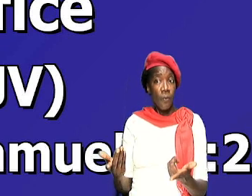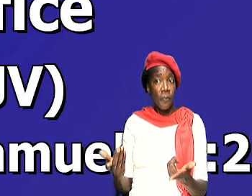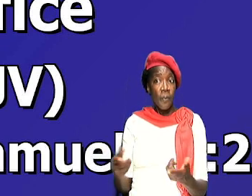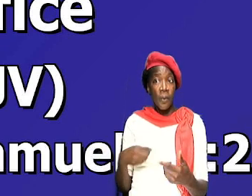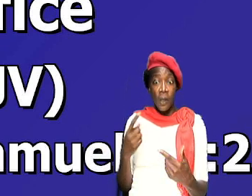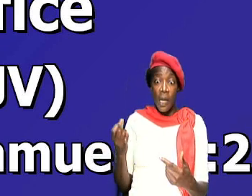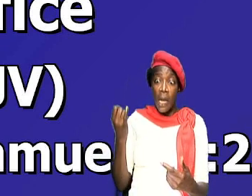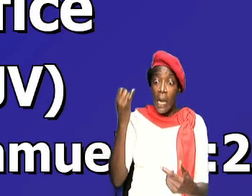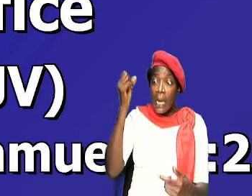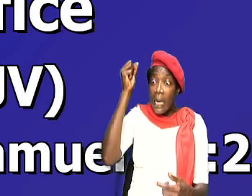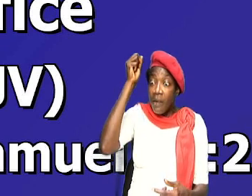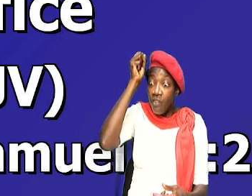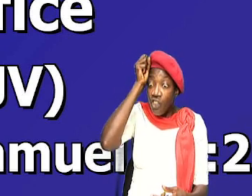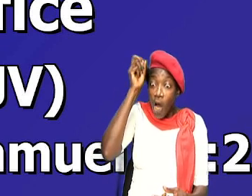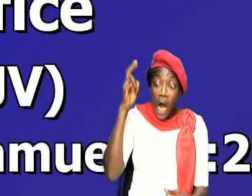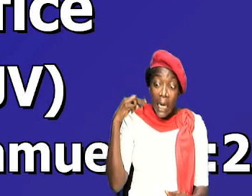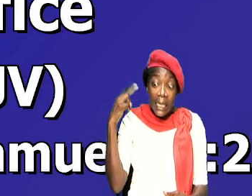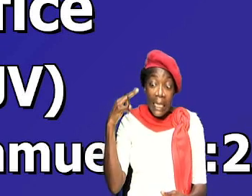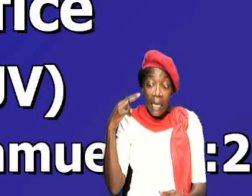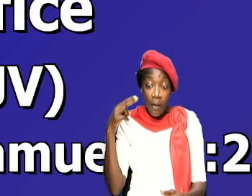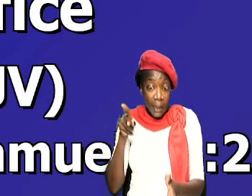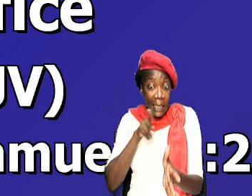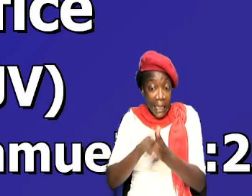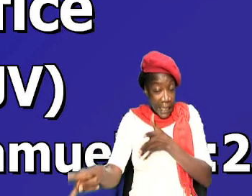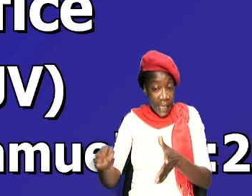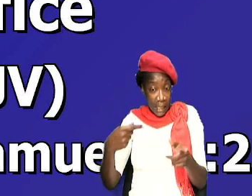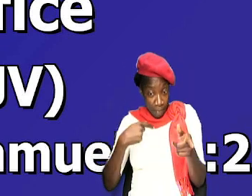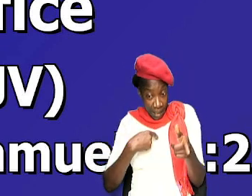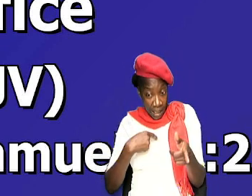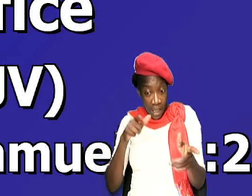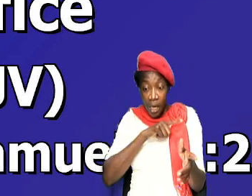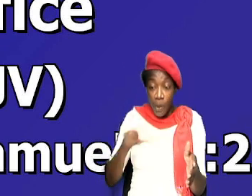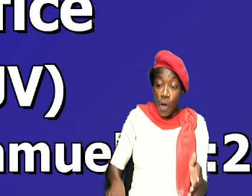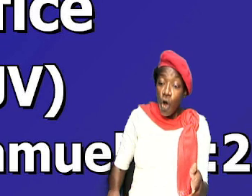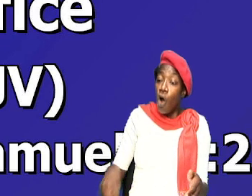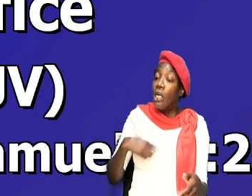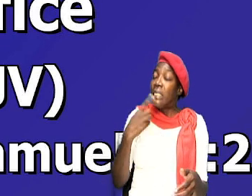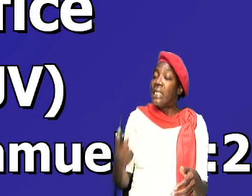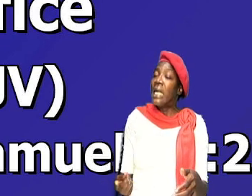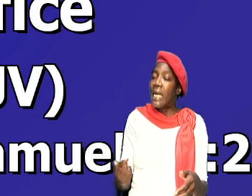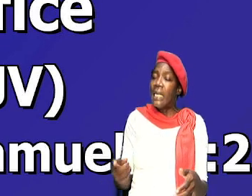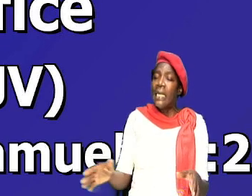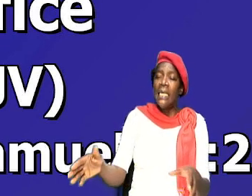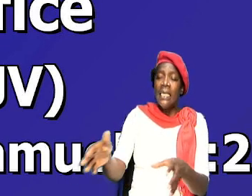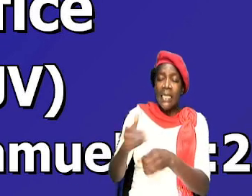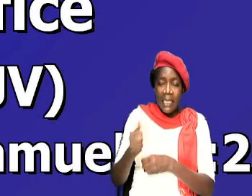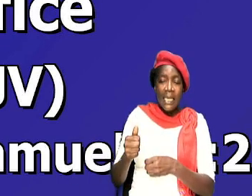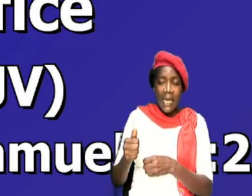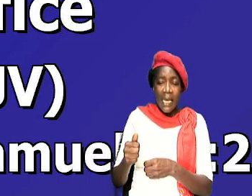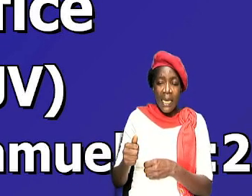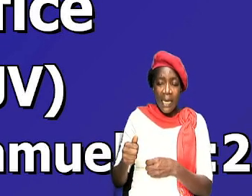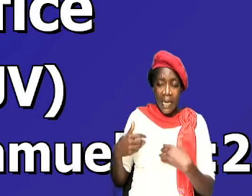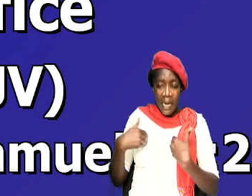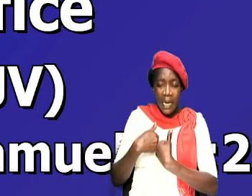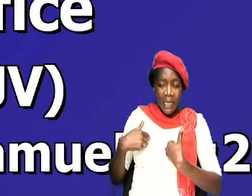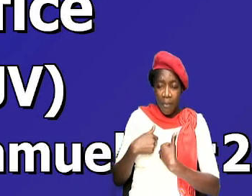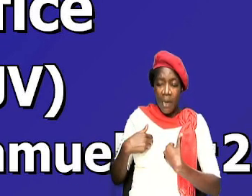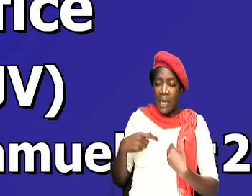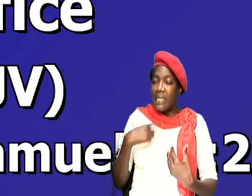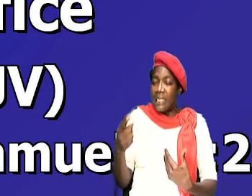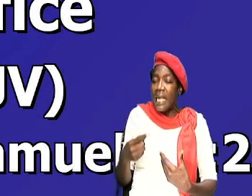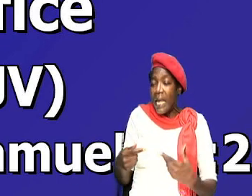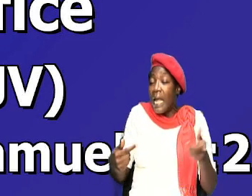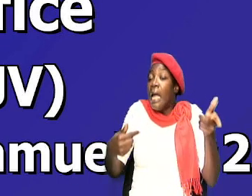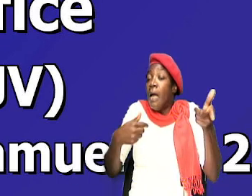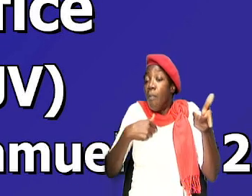For if Saul hear it, he will kill me. And the Lord said, take an ephah with thee, and say, I am